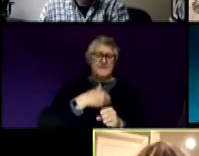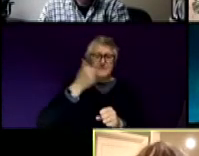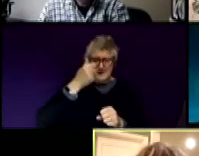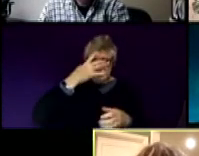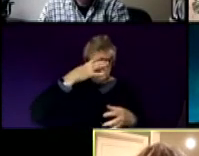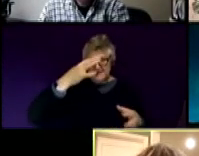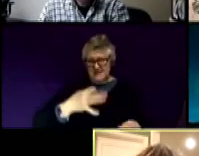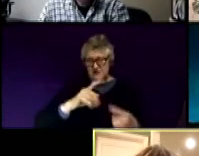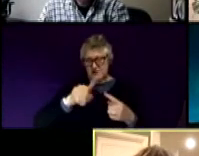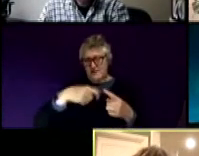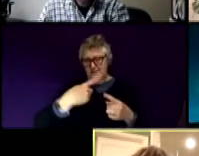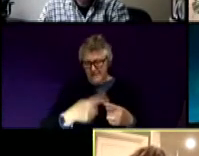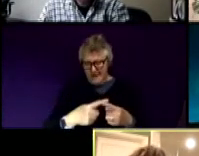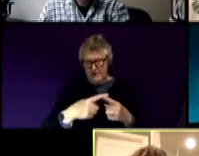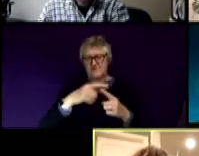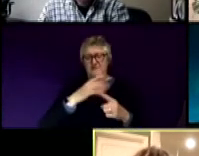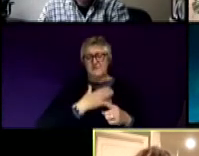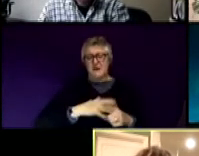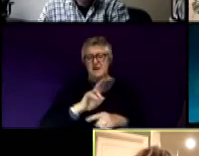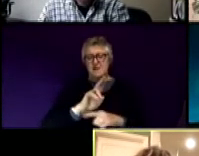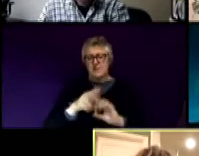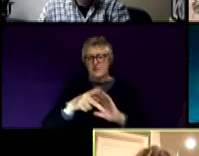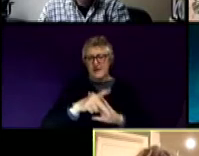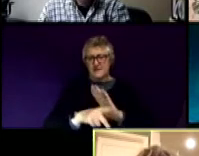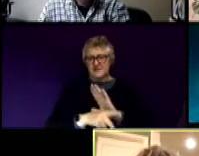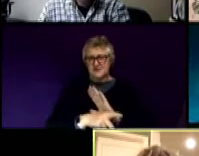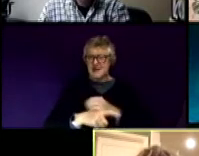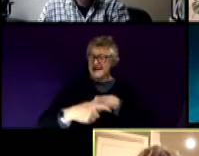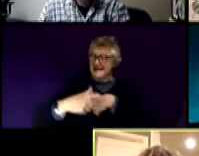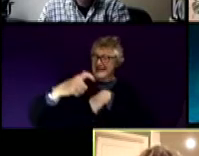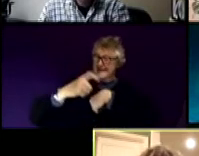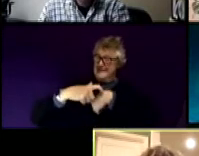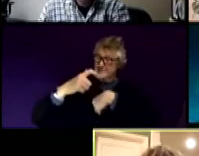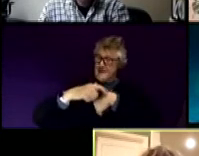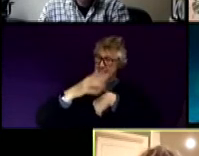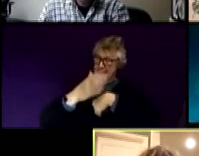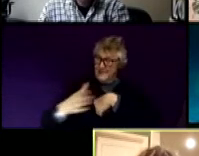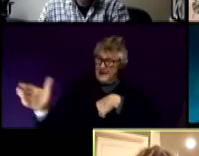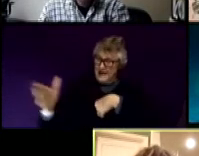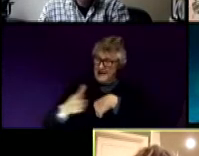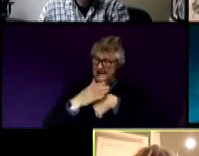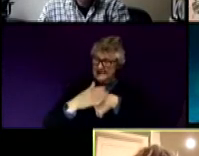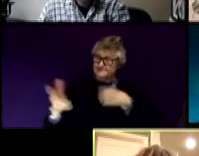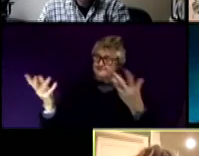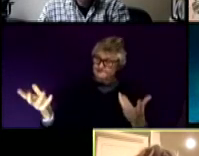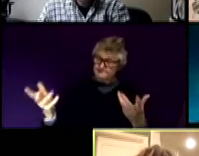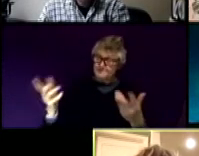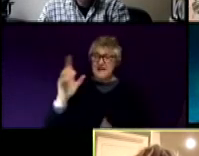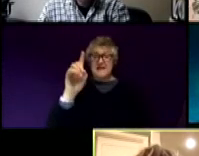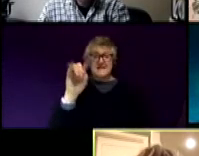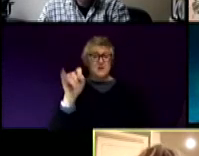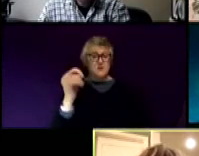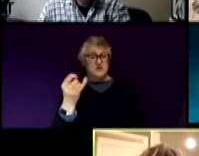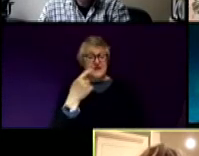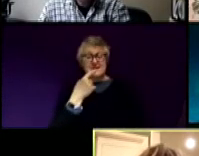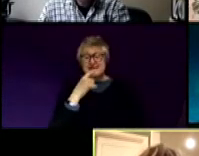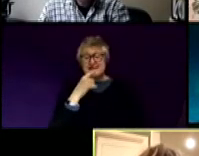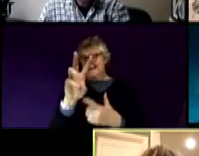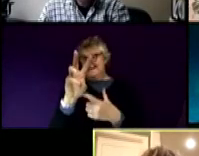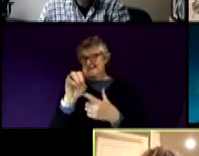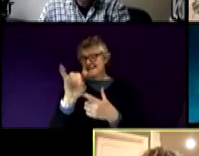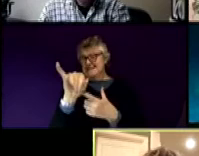camera policy. Timeline, the DOJ had said that within 60 days of